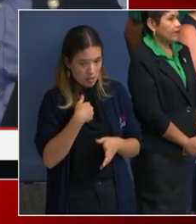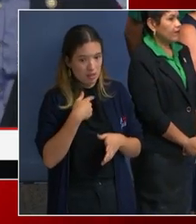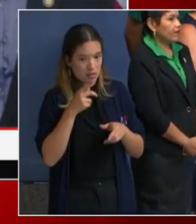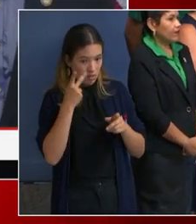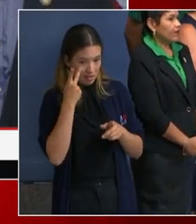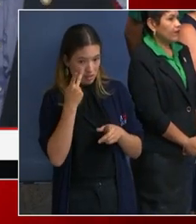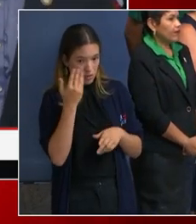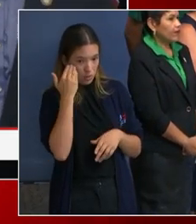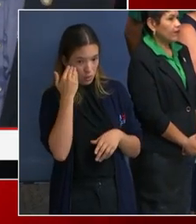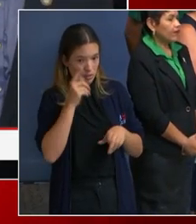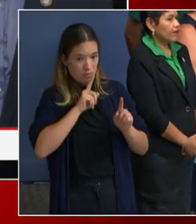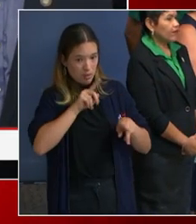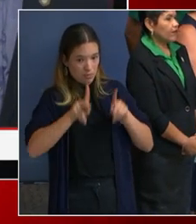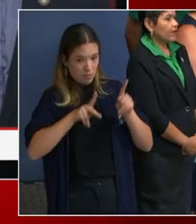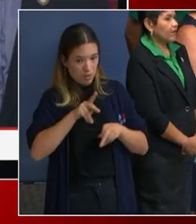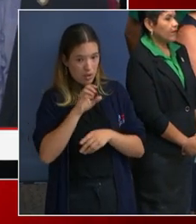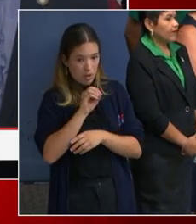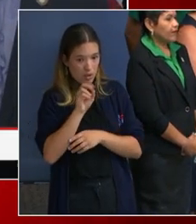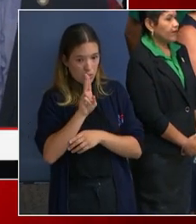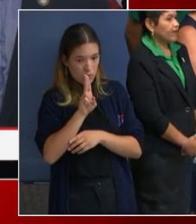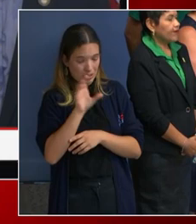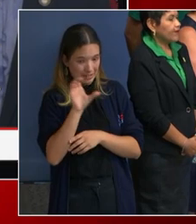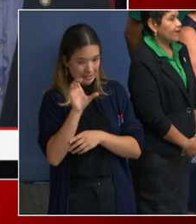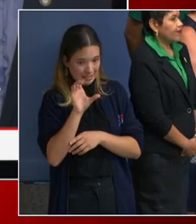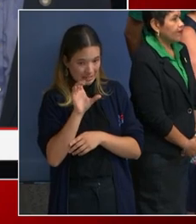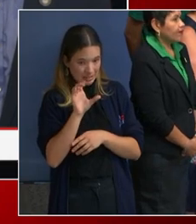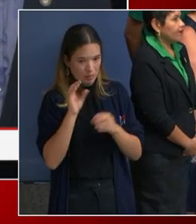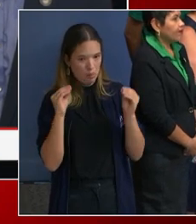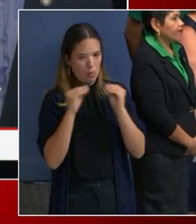on OUC are more interested in